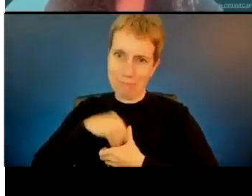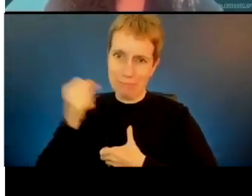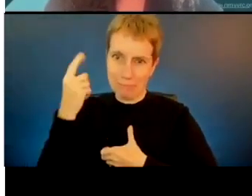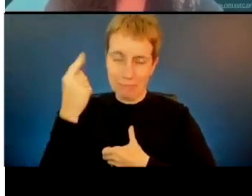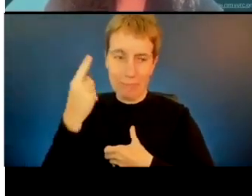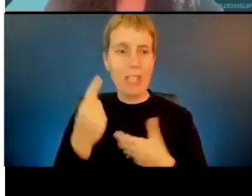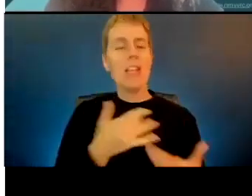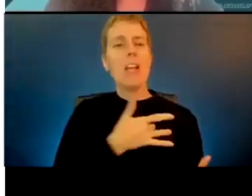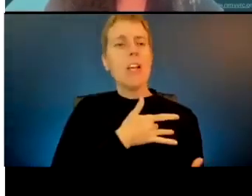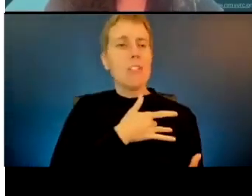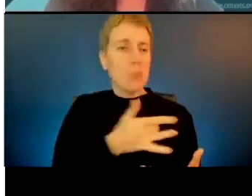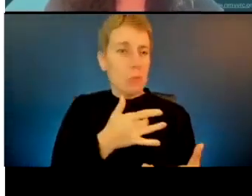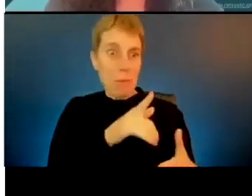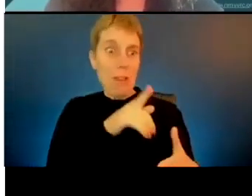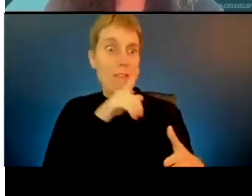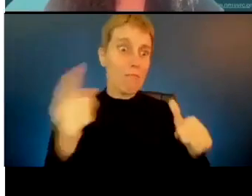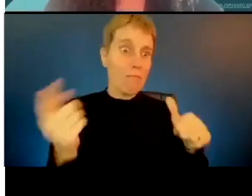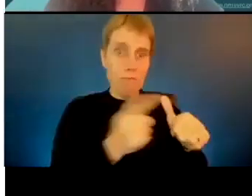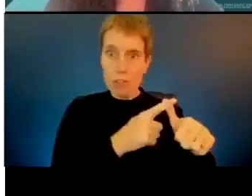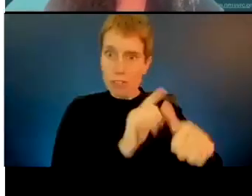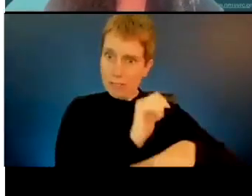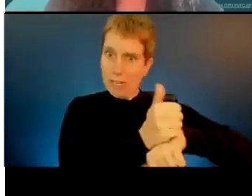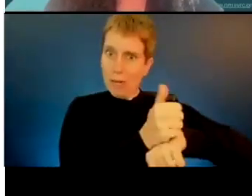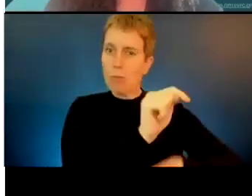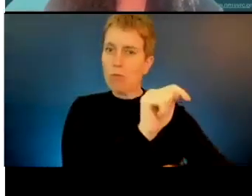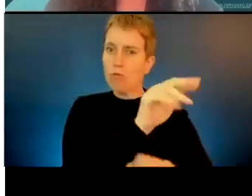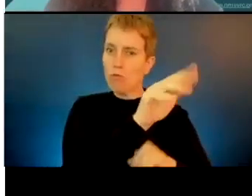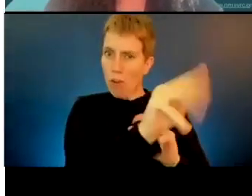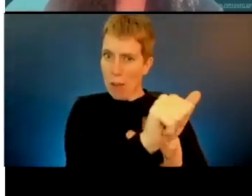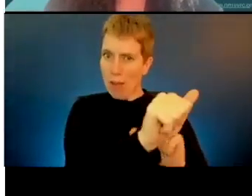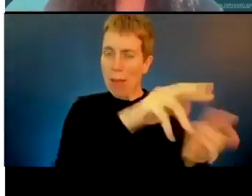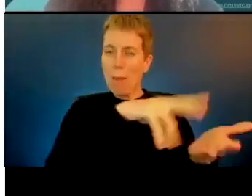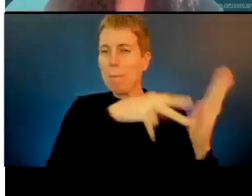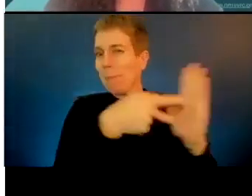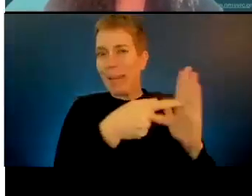an event that usually involves some type of